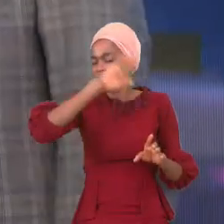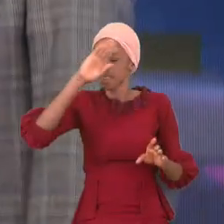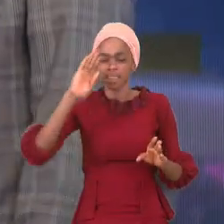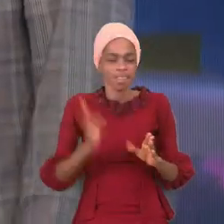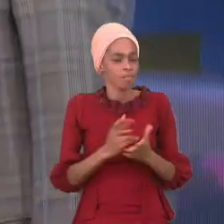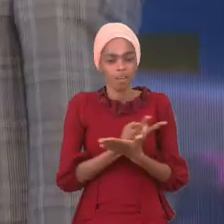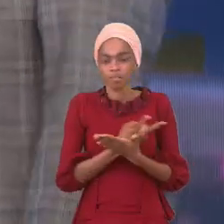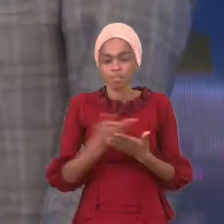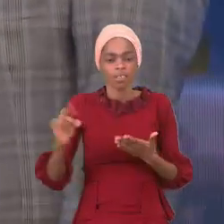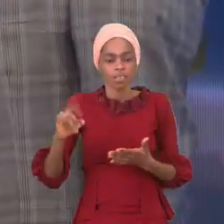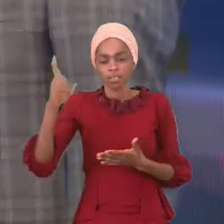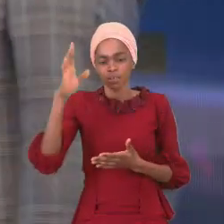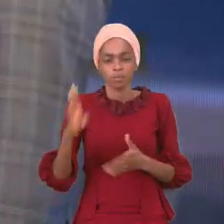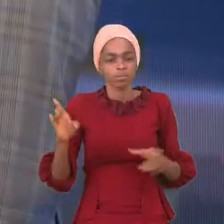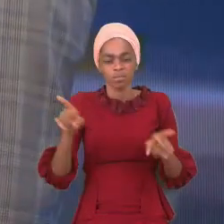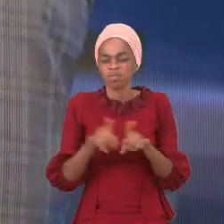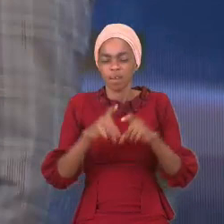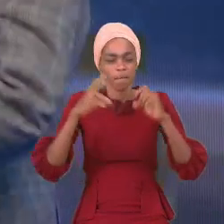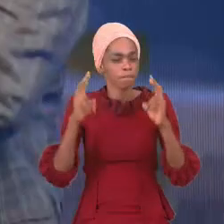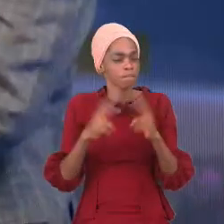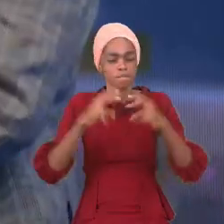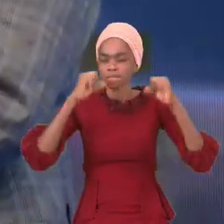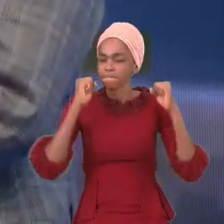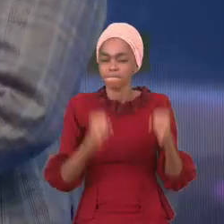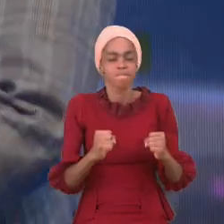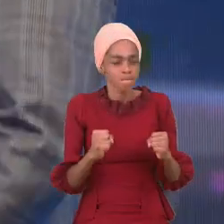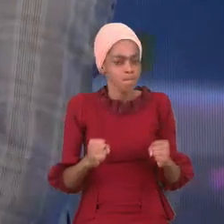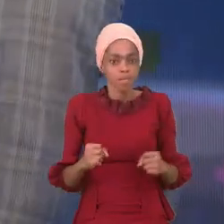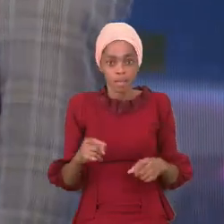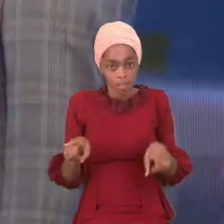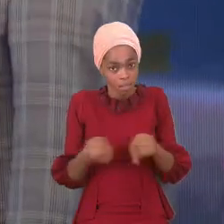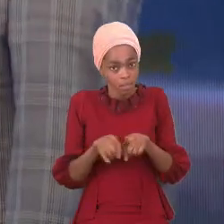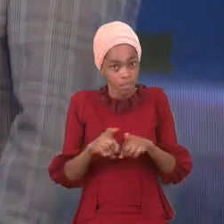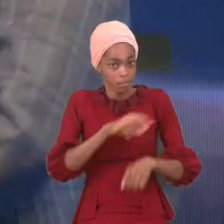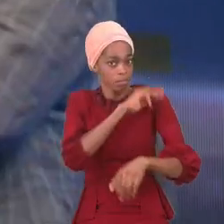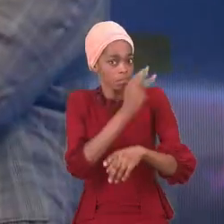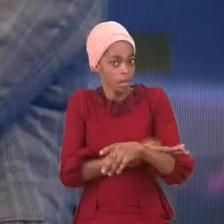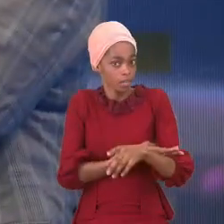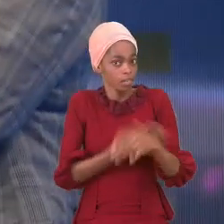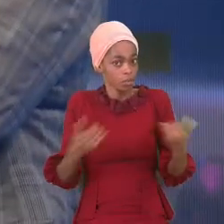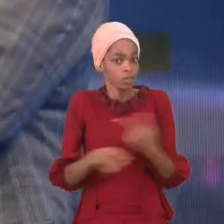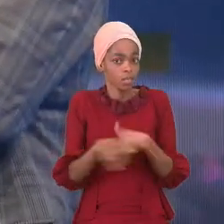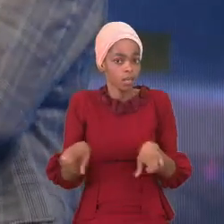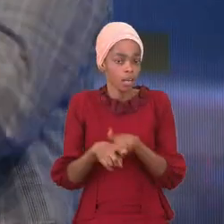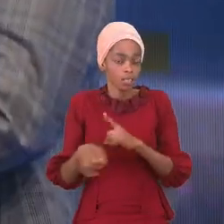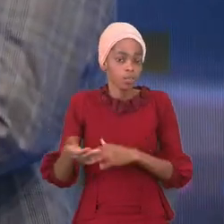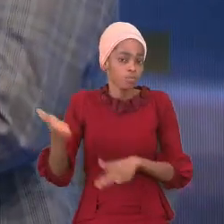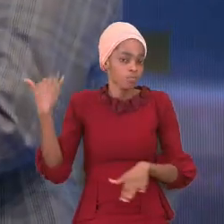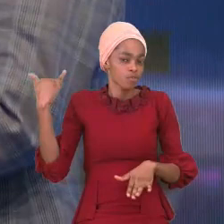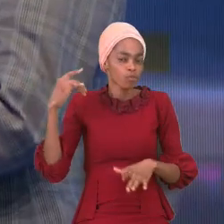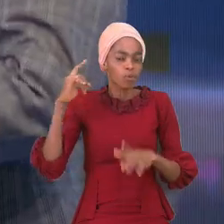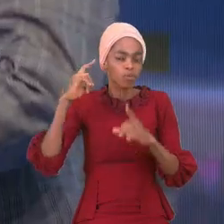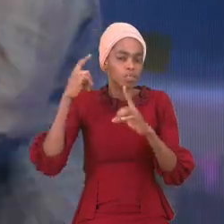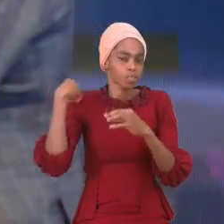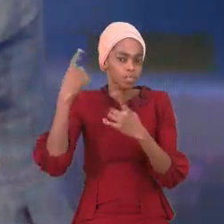God, as powerful, as mighty today as he was on the day of